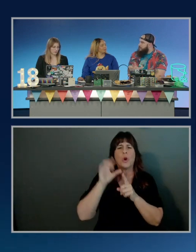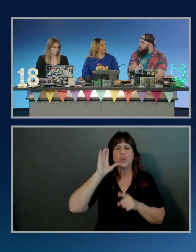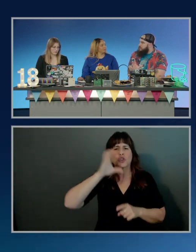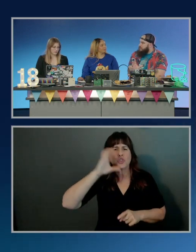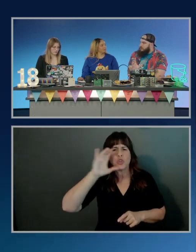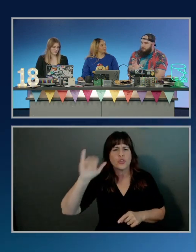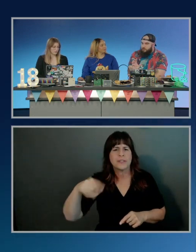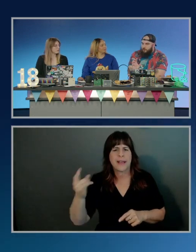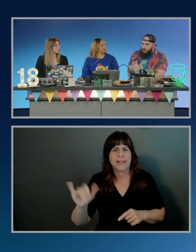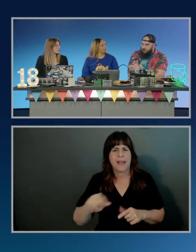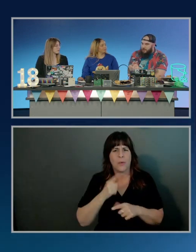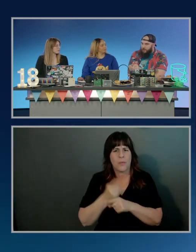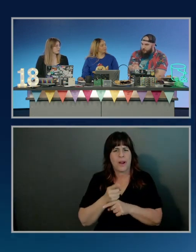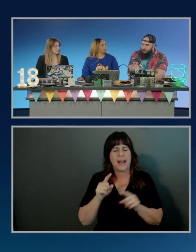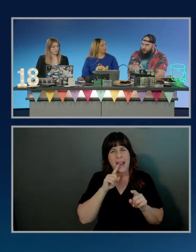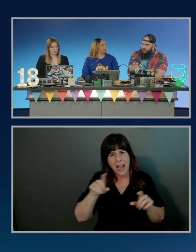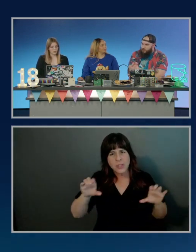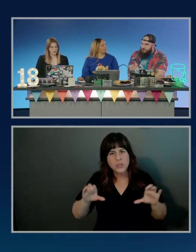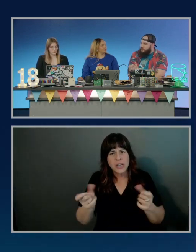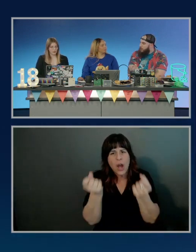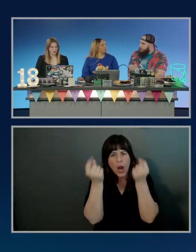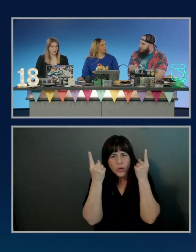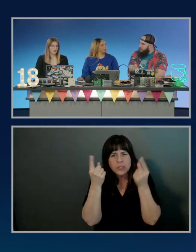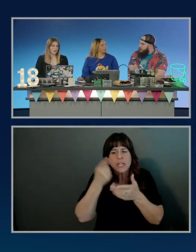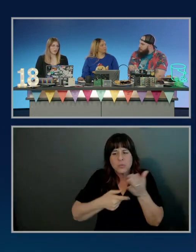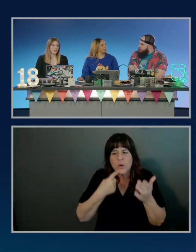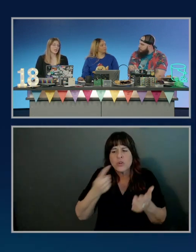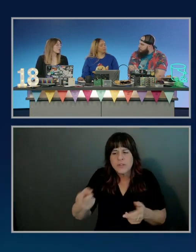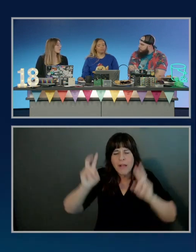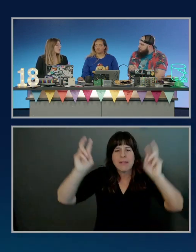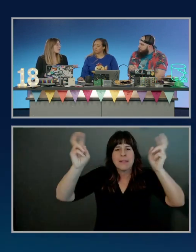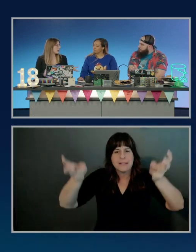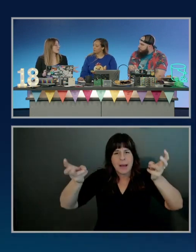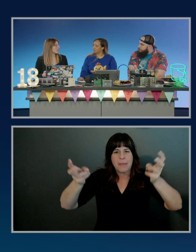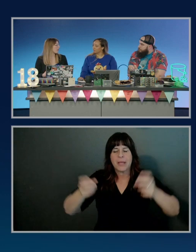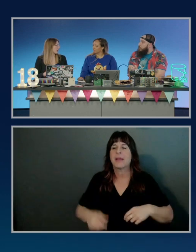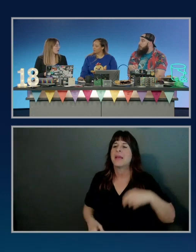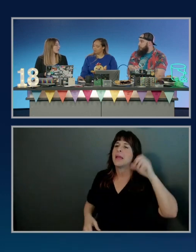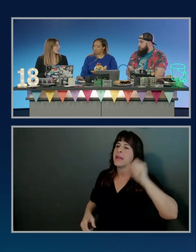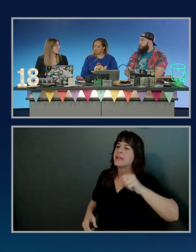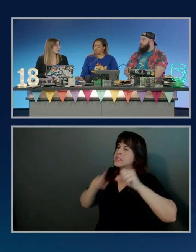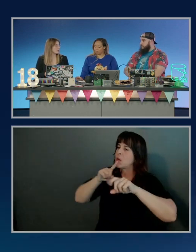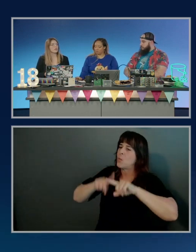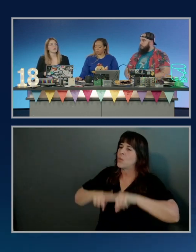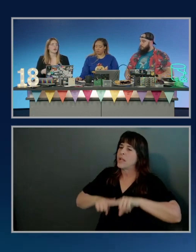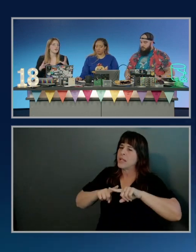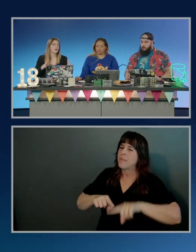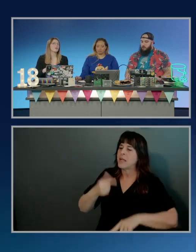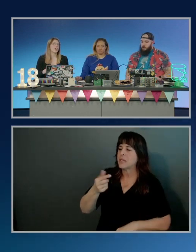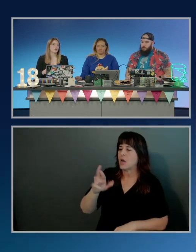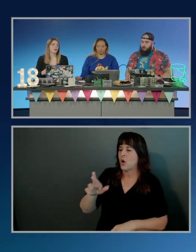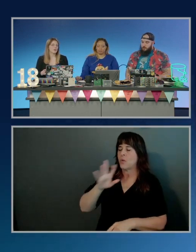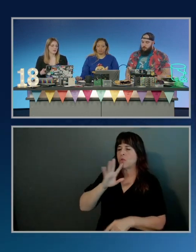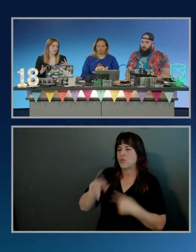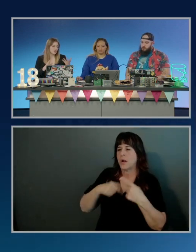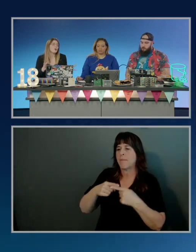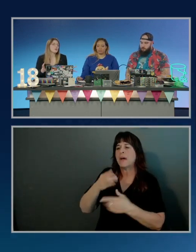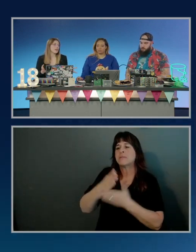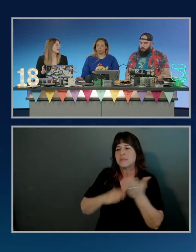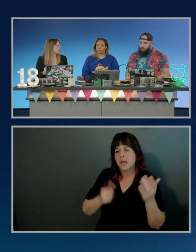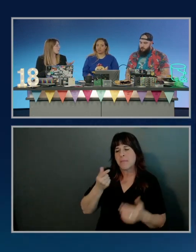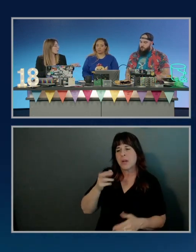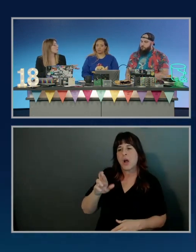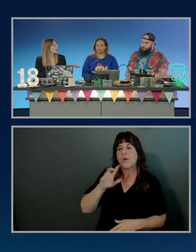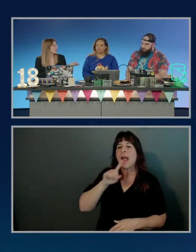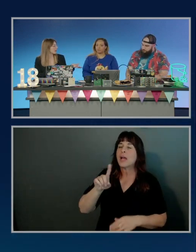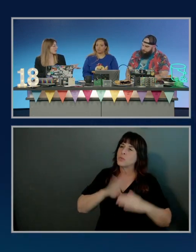actually does understand what you're telling it. What's the topic here at hand? Yeah, so that really depends on the guardrail that you're talking about. So there's some guardrails, actually the most